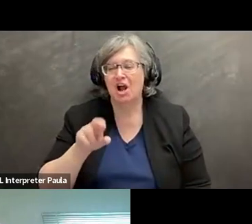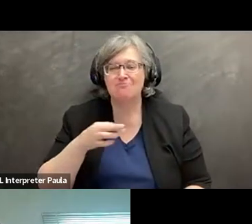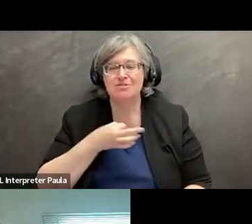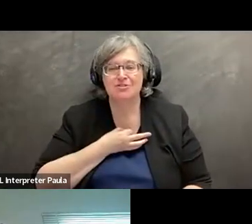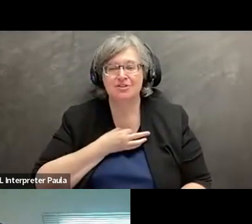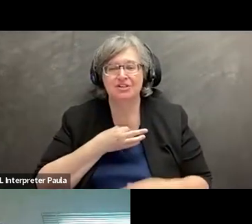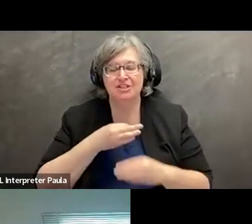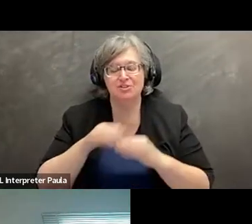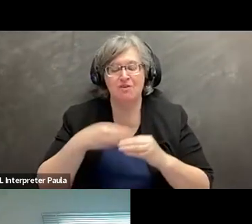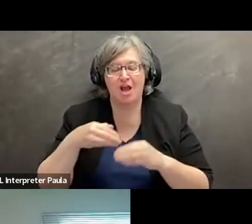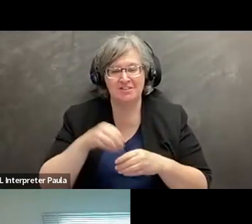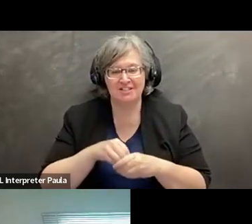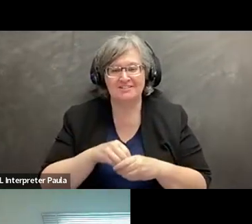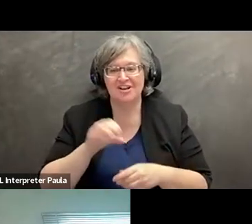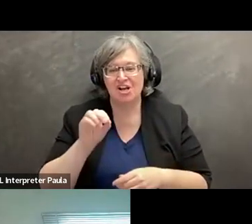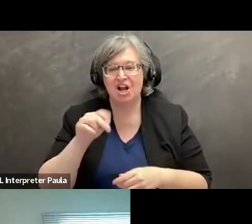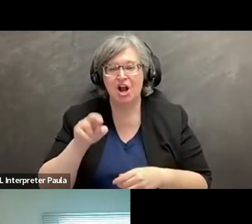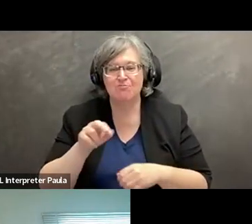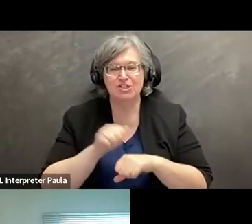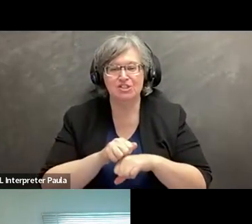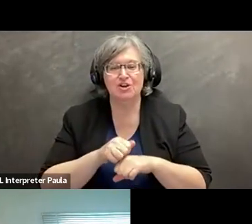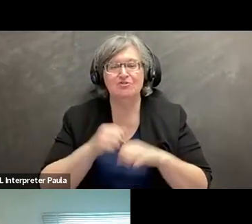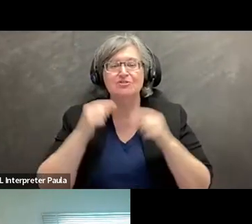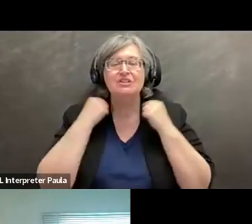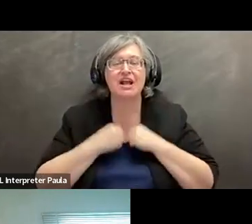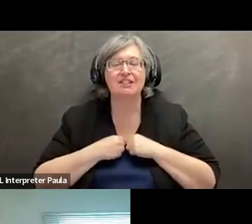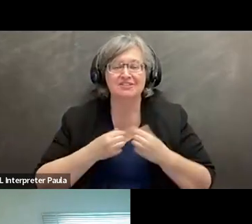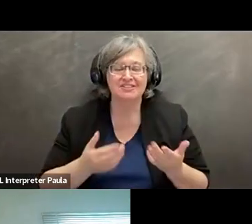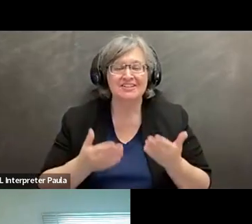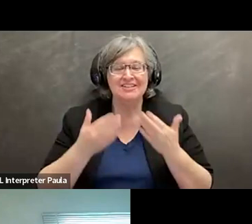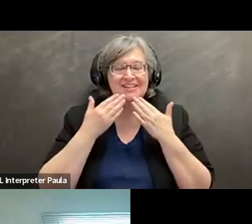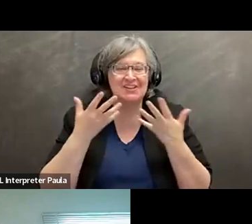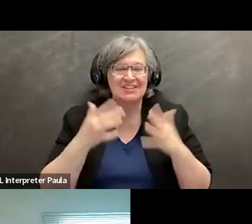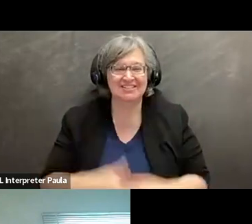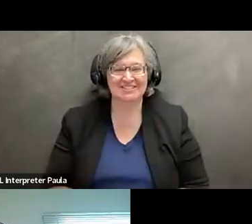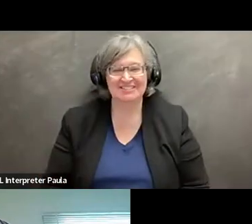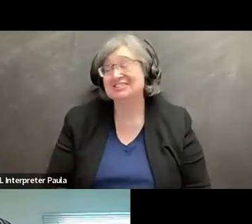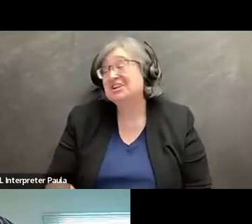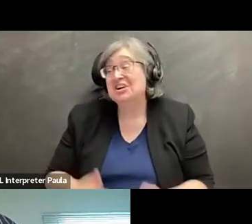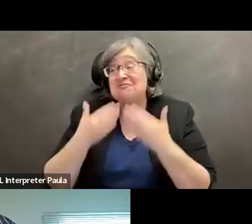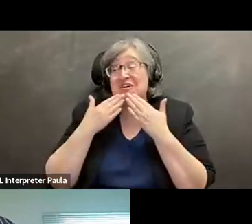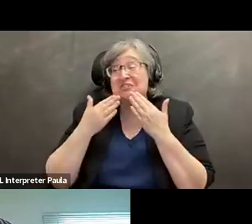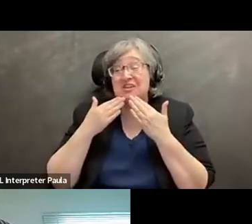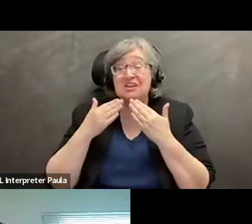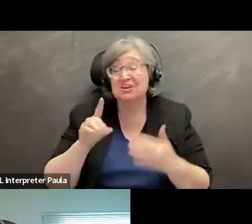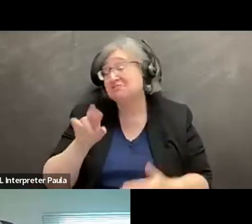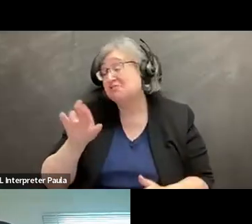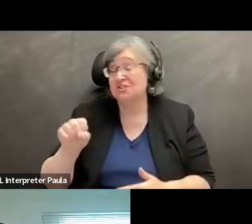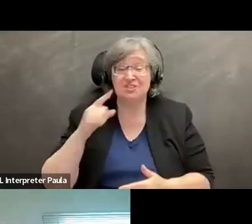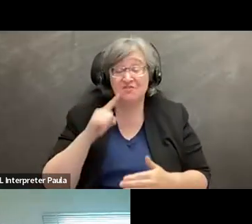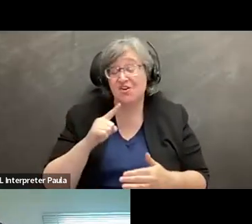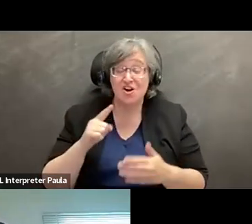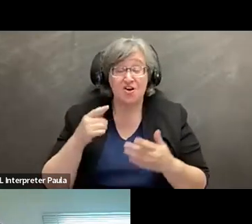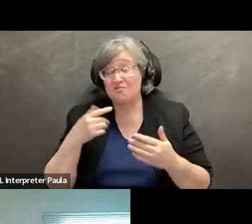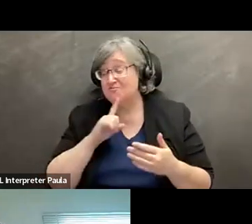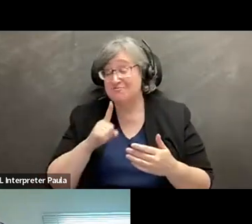Wrapped in copper. I think that's it. Well, thank you, Doris, for rocking your